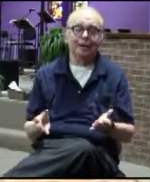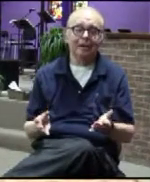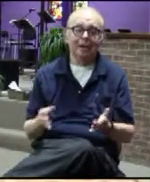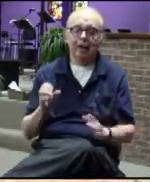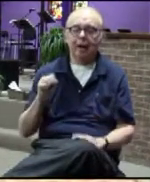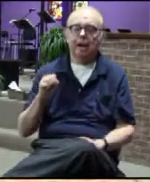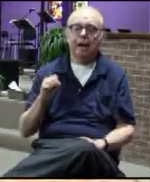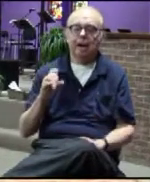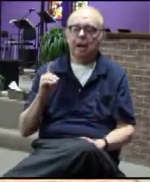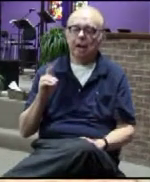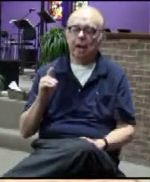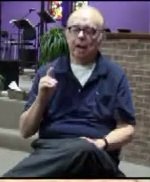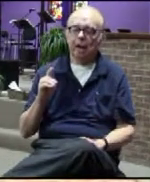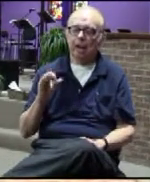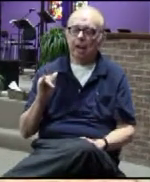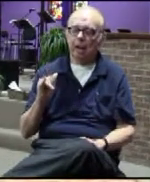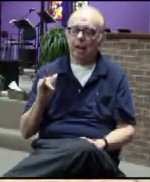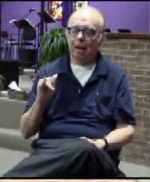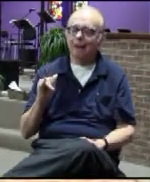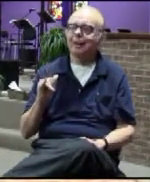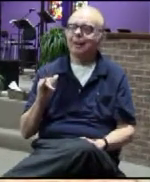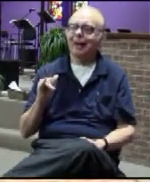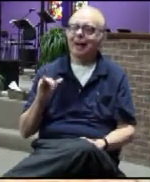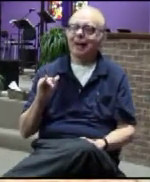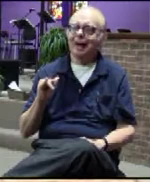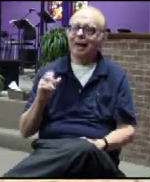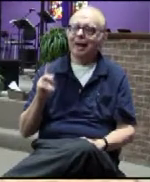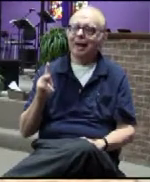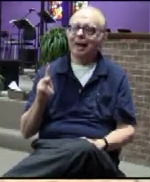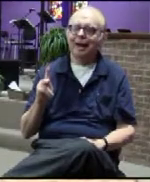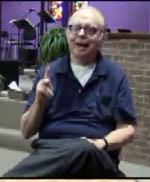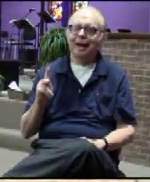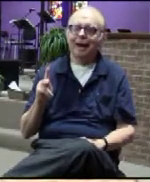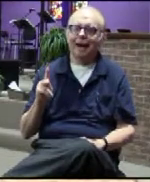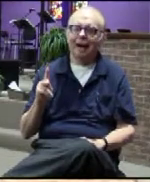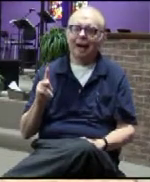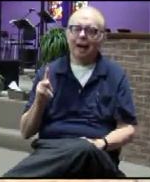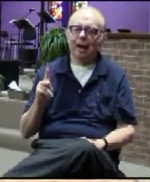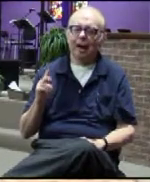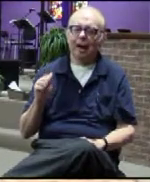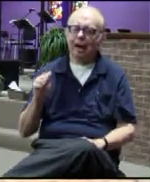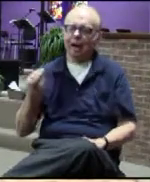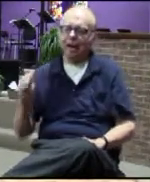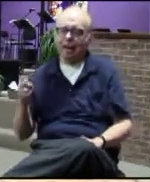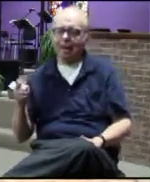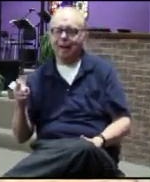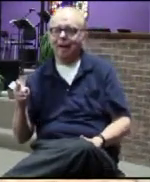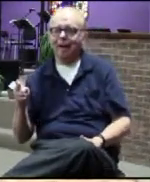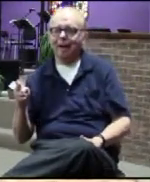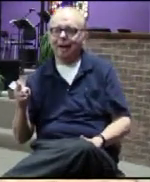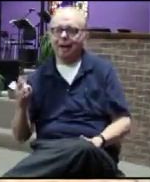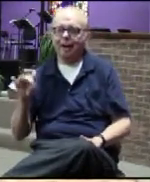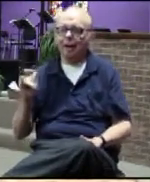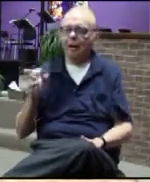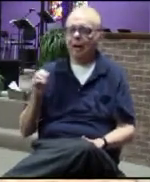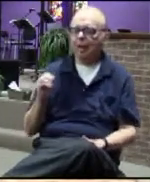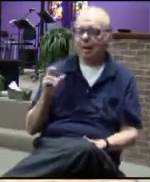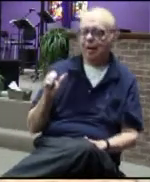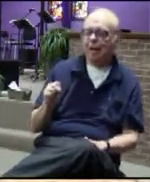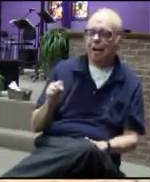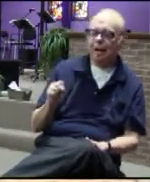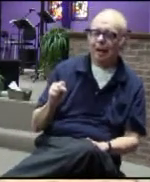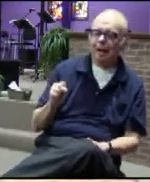It's spelled. D I. For Jim. D I K. A H. Y O